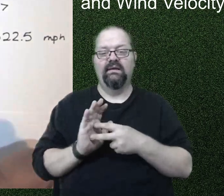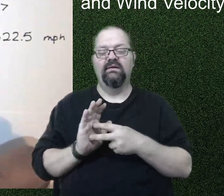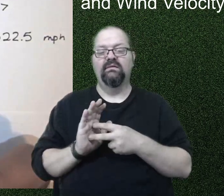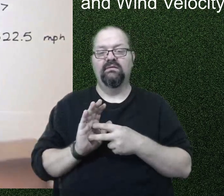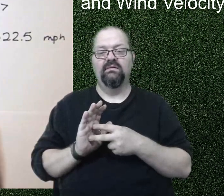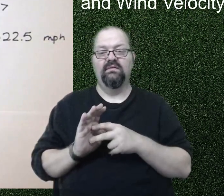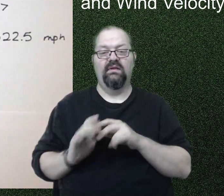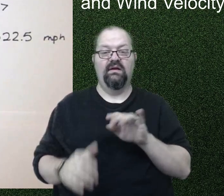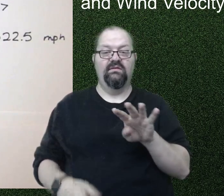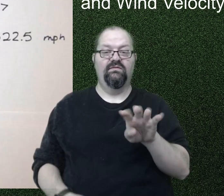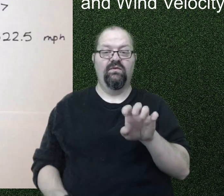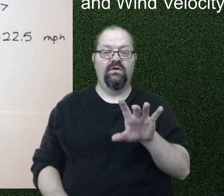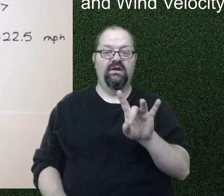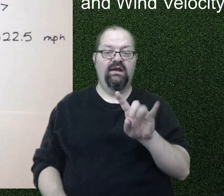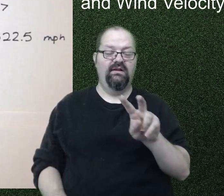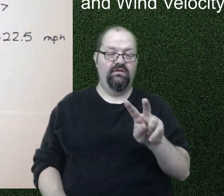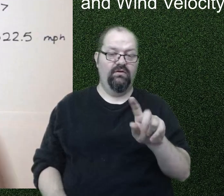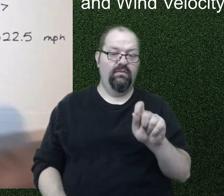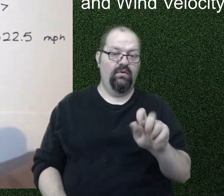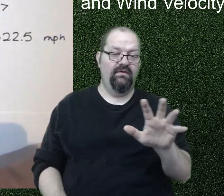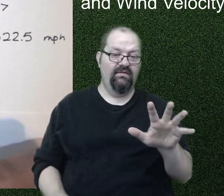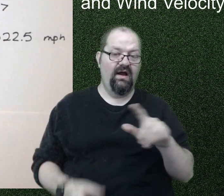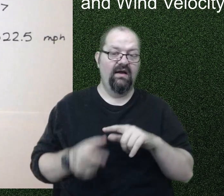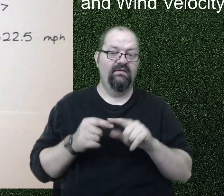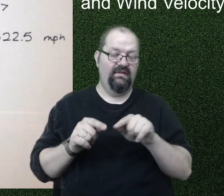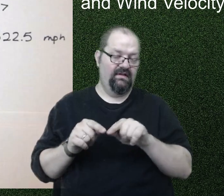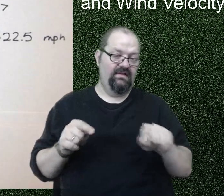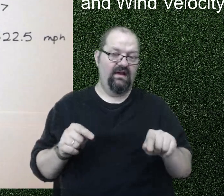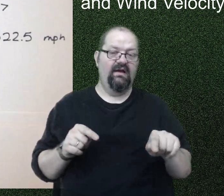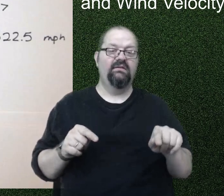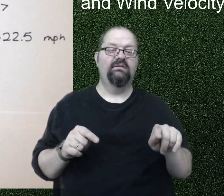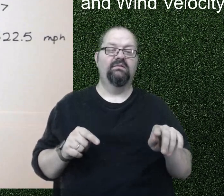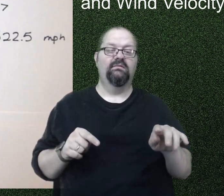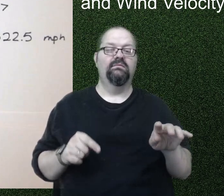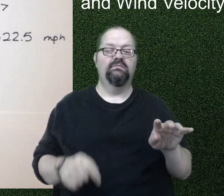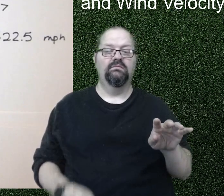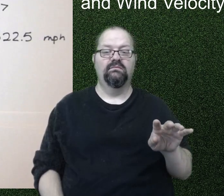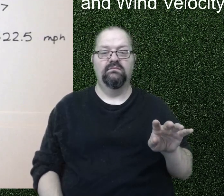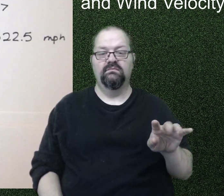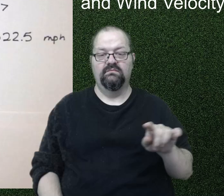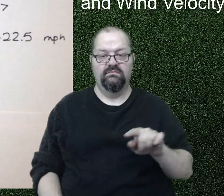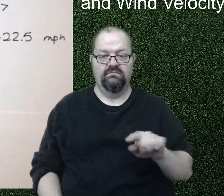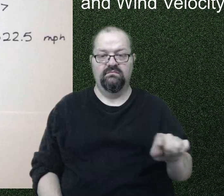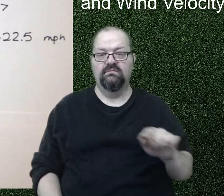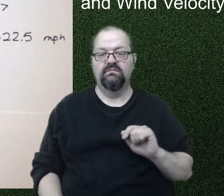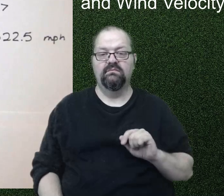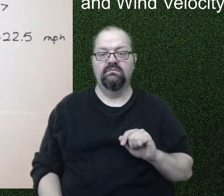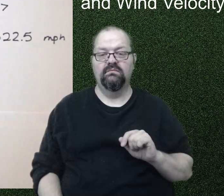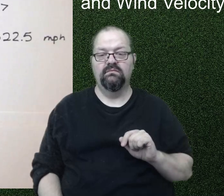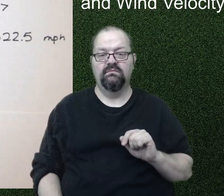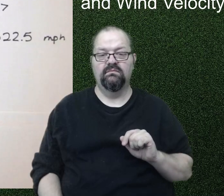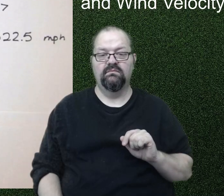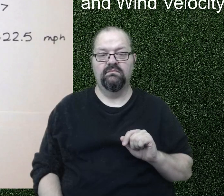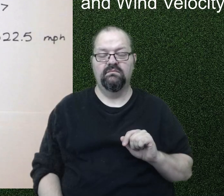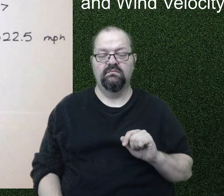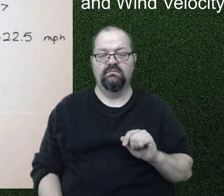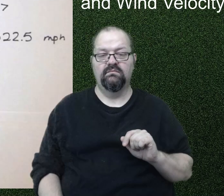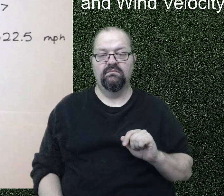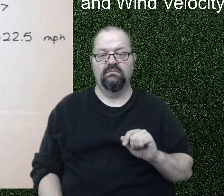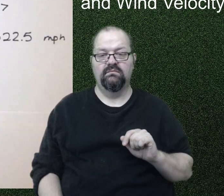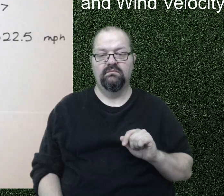482.5 as a length, and this is 200.5 as a length, and we're calling it a negative x value because it's in the negative x